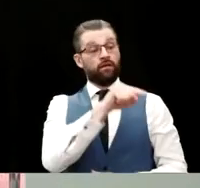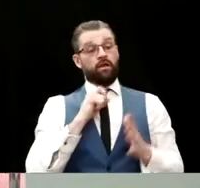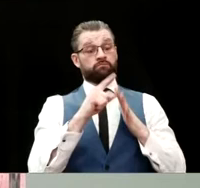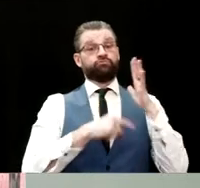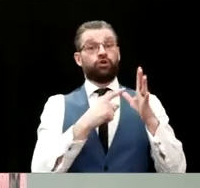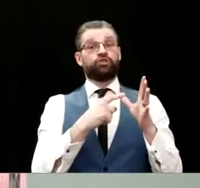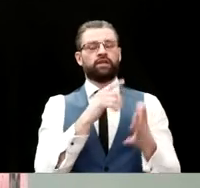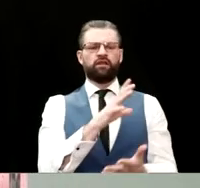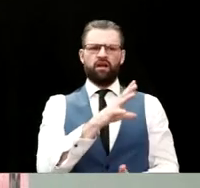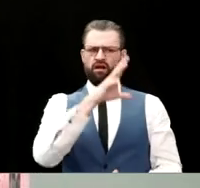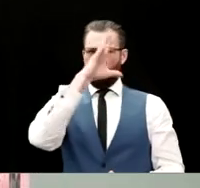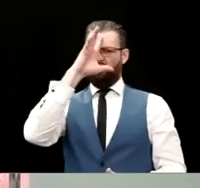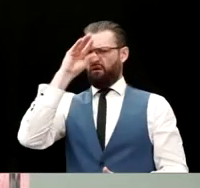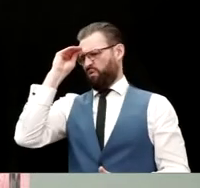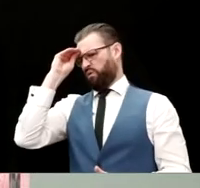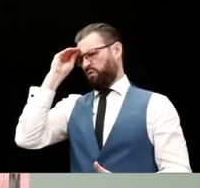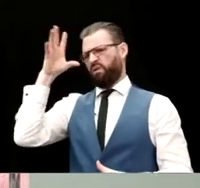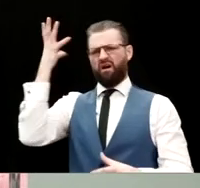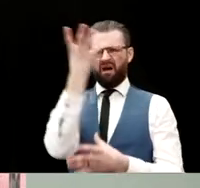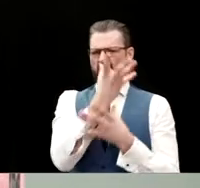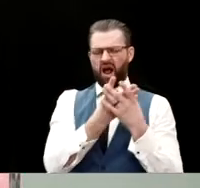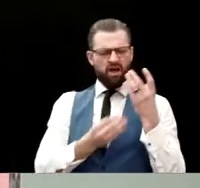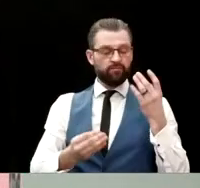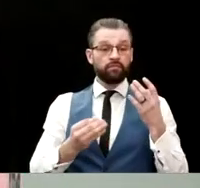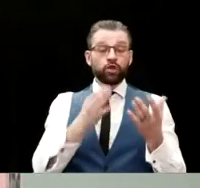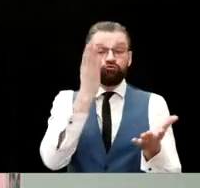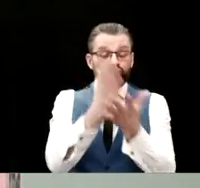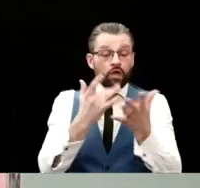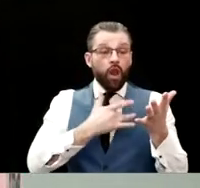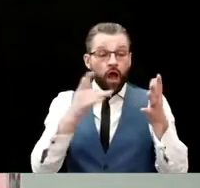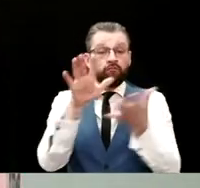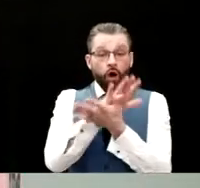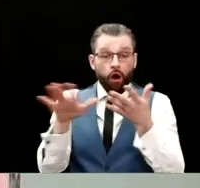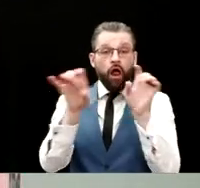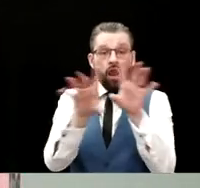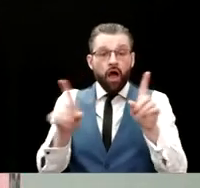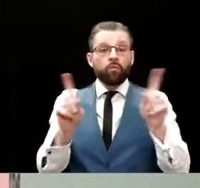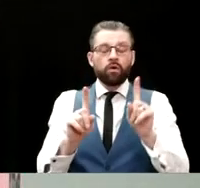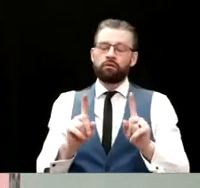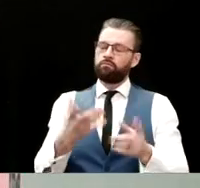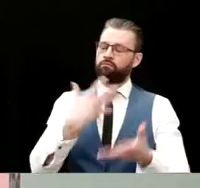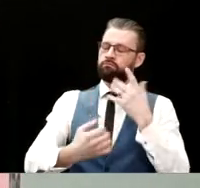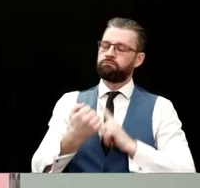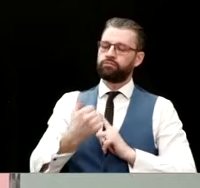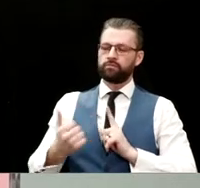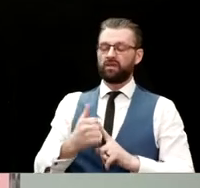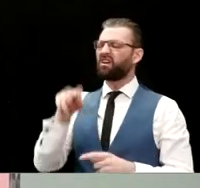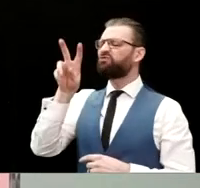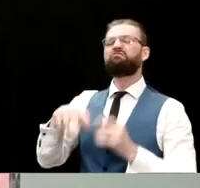be immersive, and it really humanized the Holocaust for me. When reading a Wikipedia